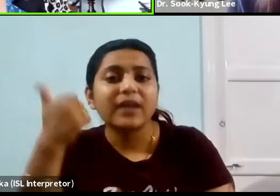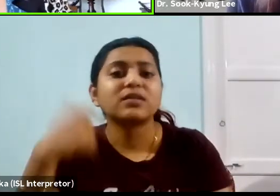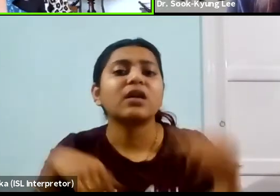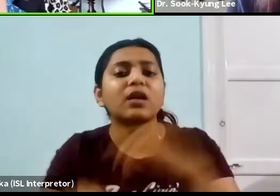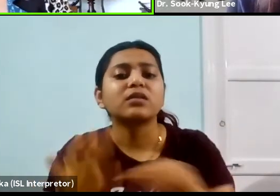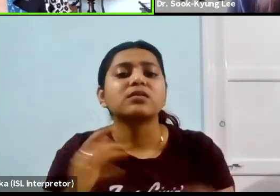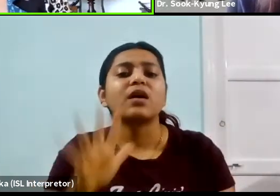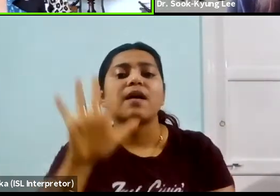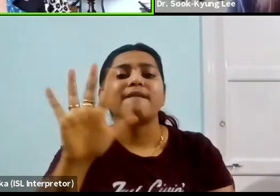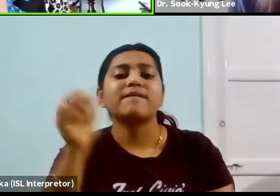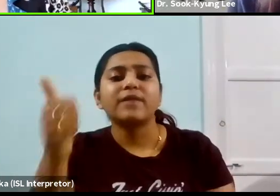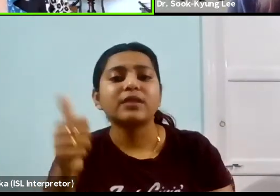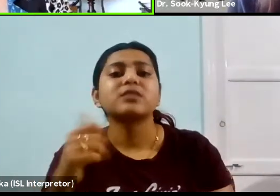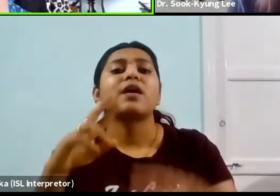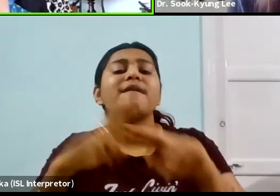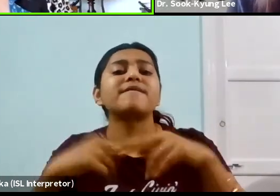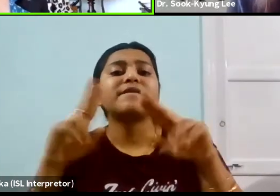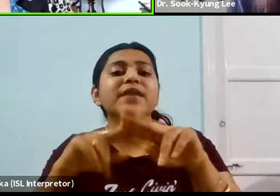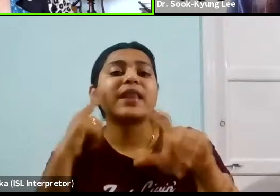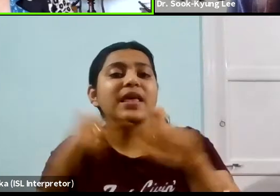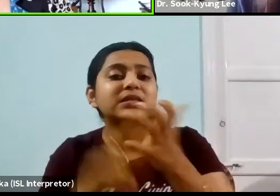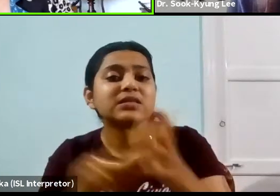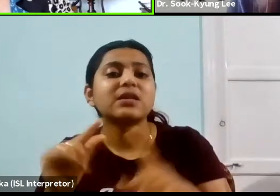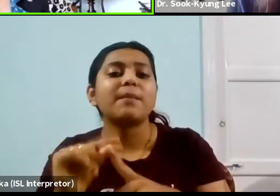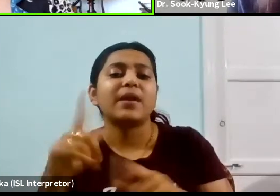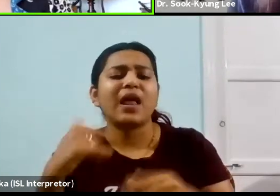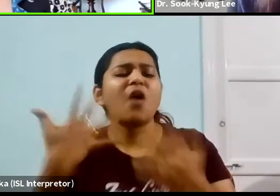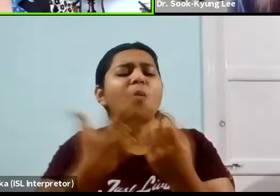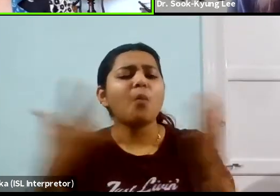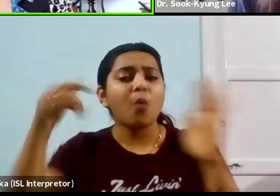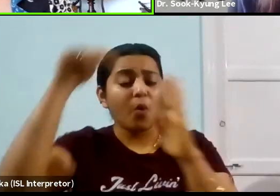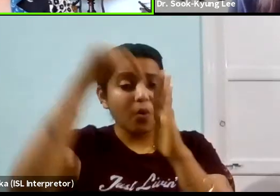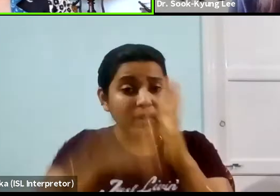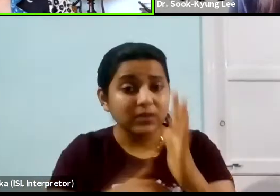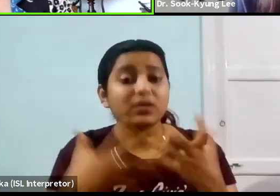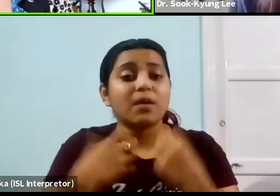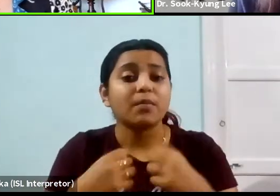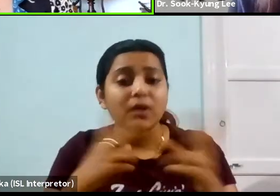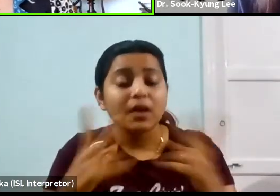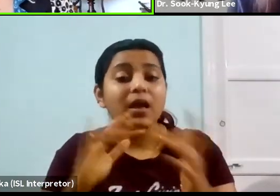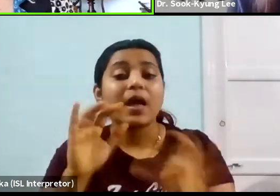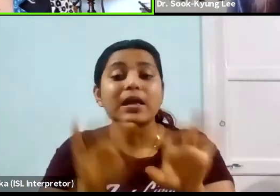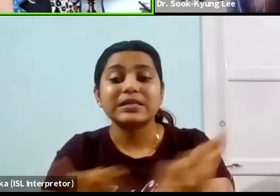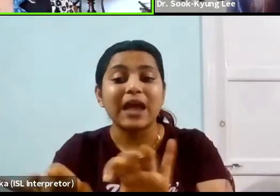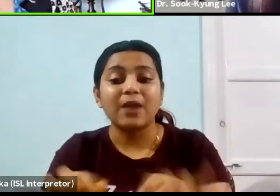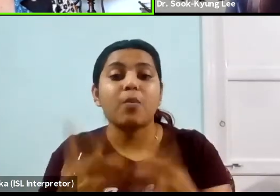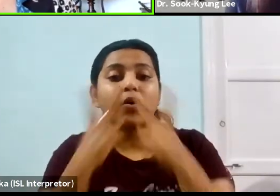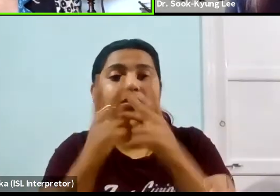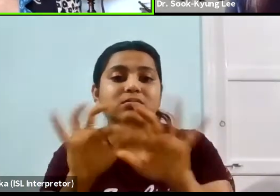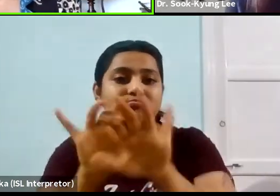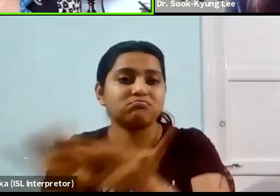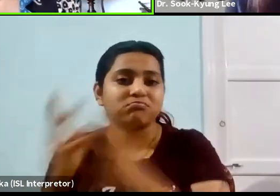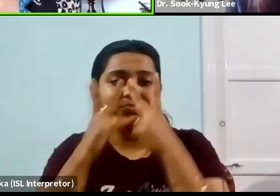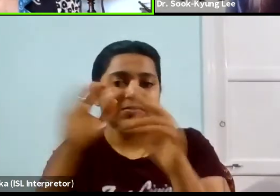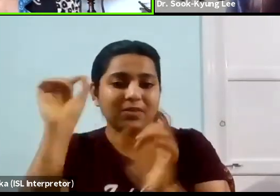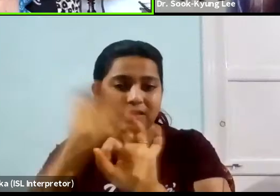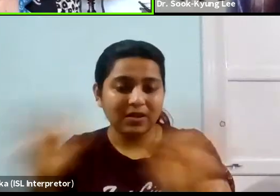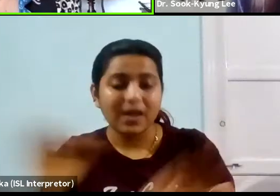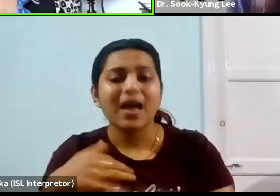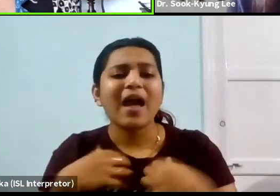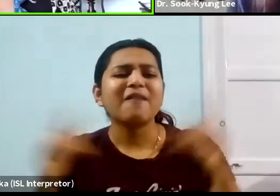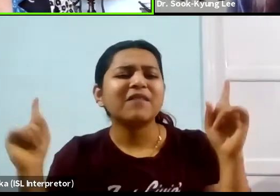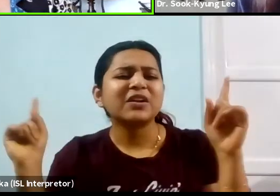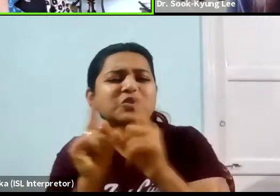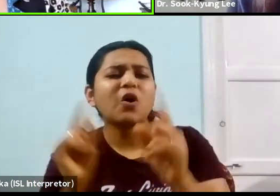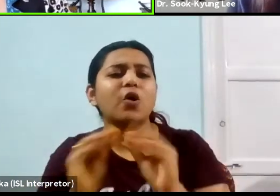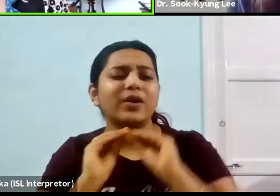56th Venice Biennale. A more detailed bio of her can be found in the chat box below. Just a quick note to the